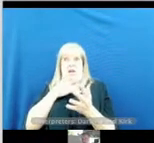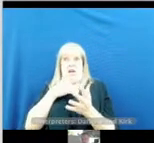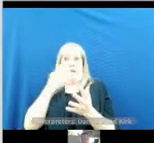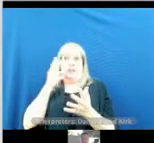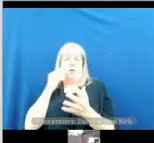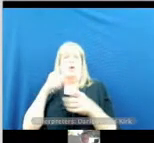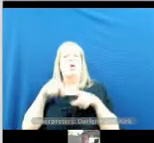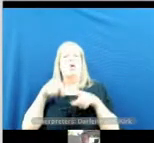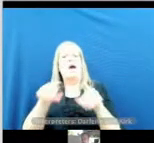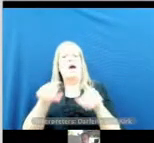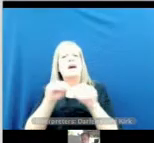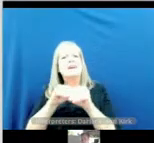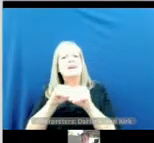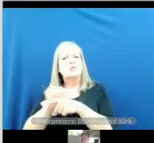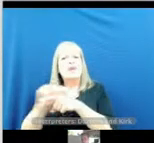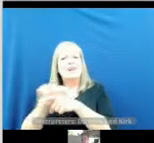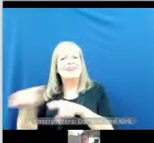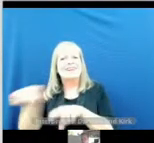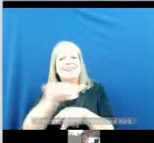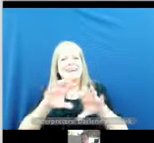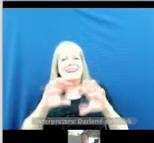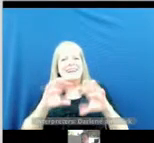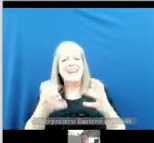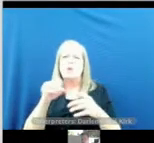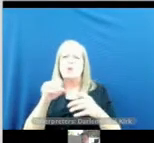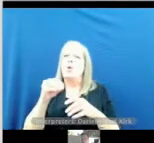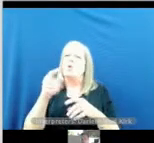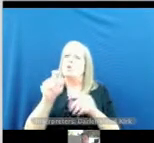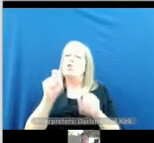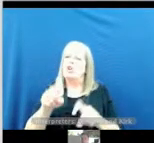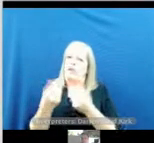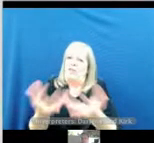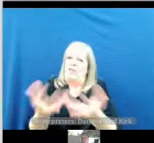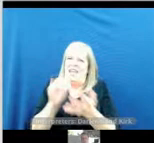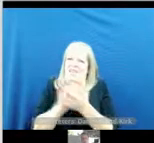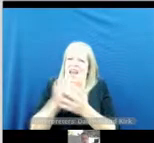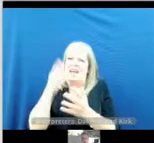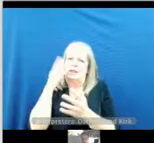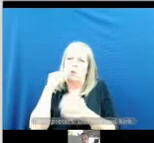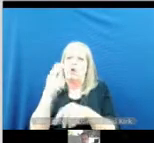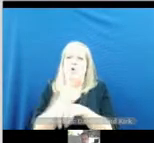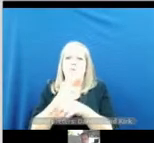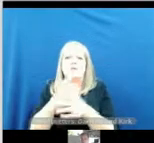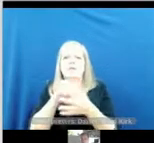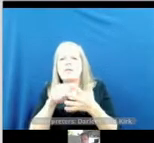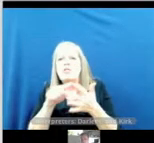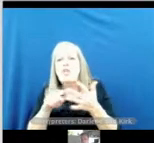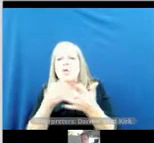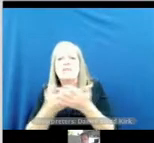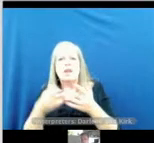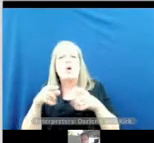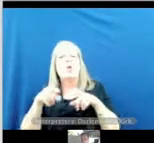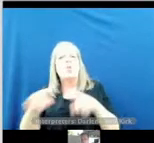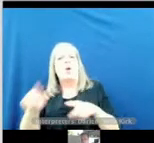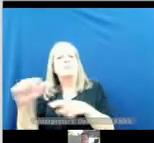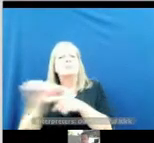to have a practice scenario, at least once throw in an experience using some of these simulators and do that on a regular